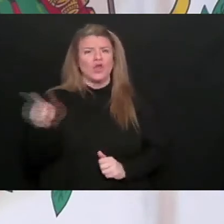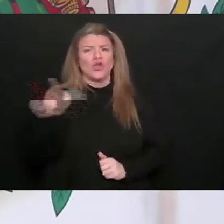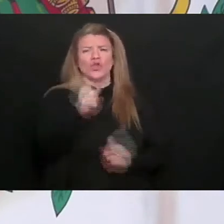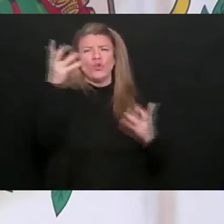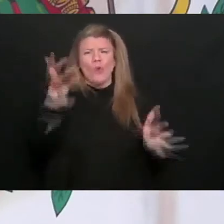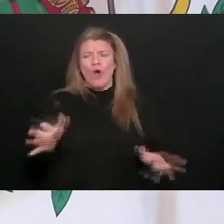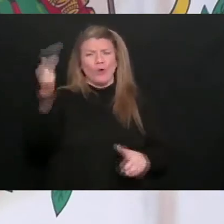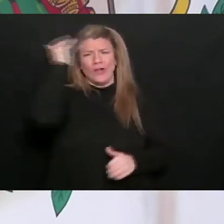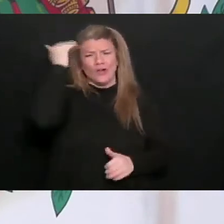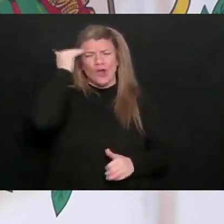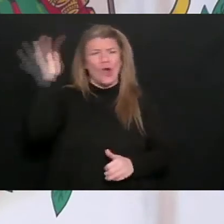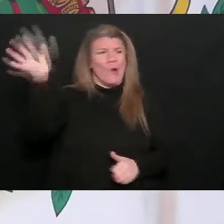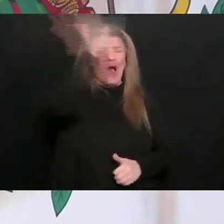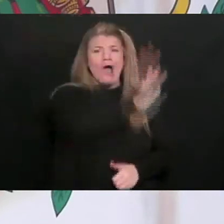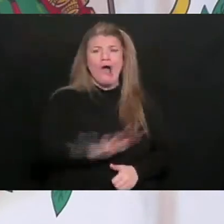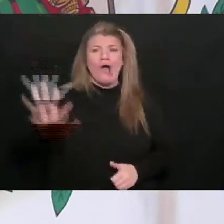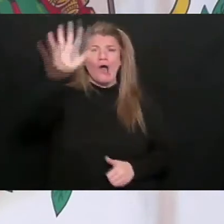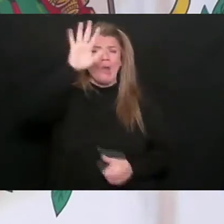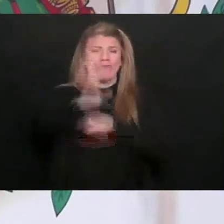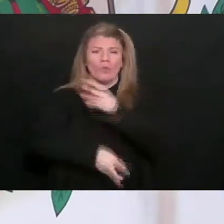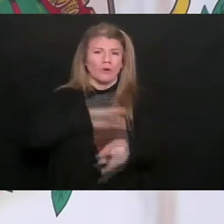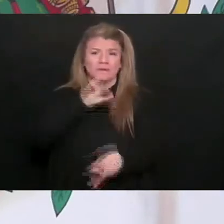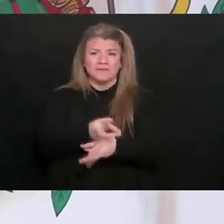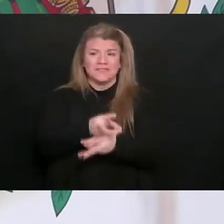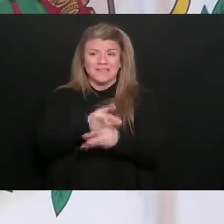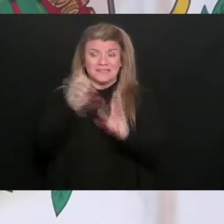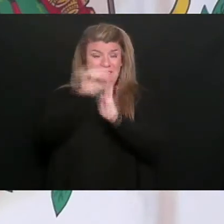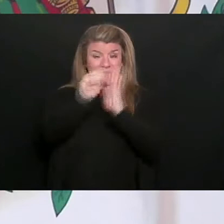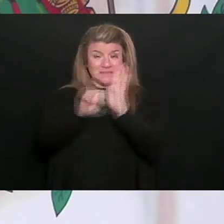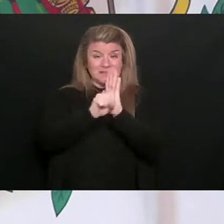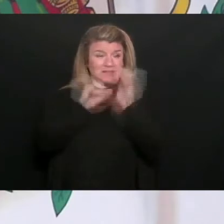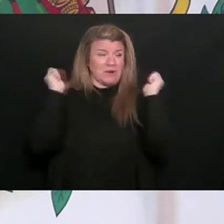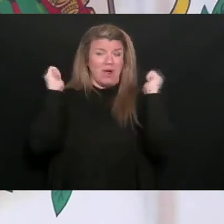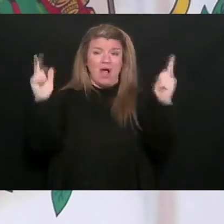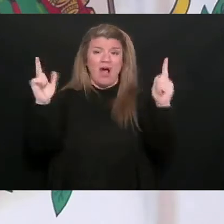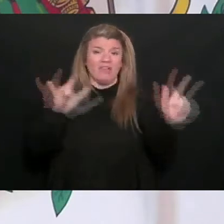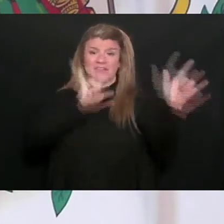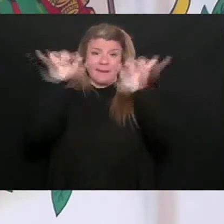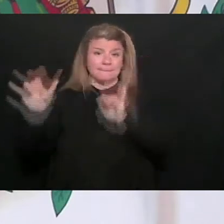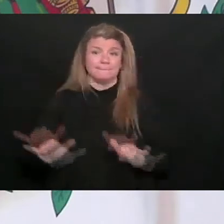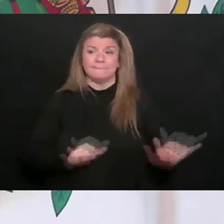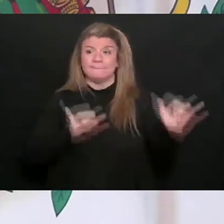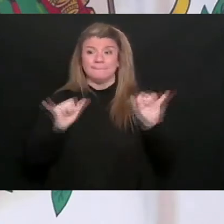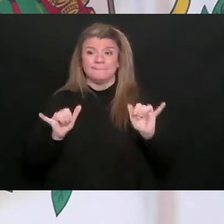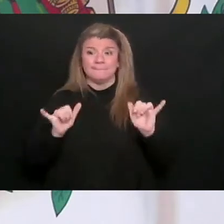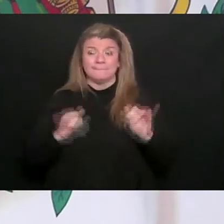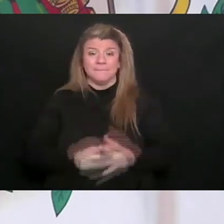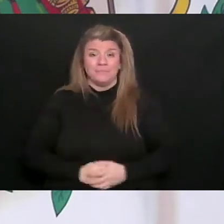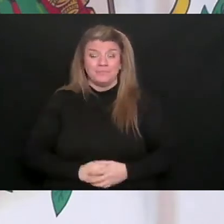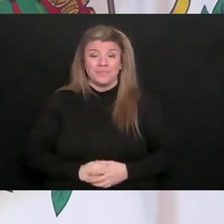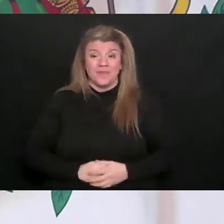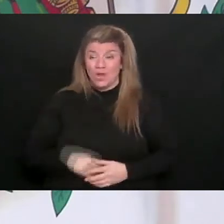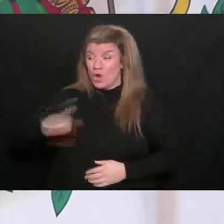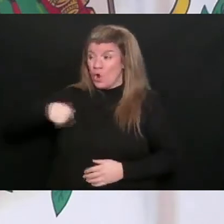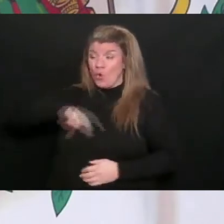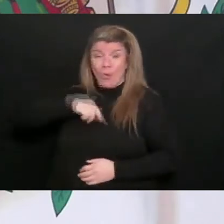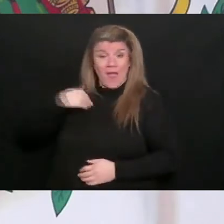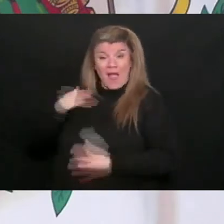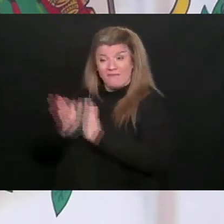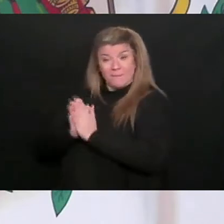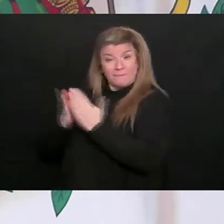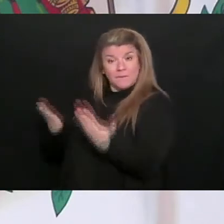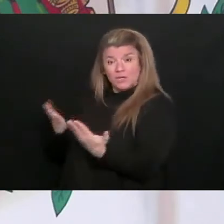this nation, all states are in the same boat. None of us have a playbook. That's all there is